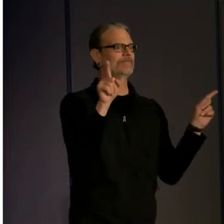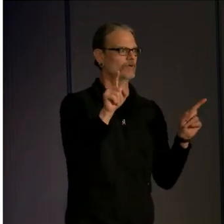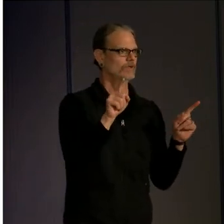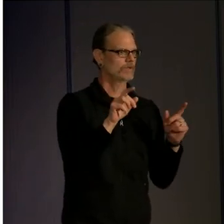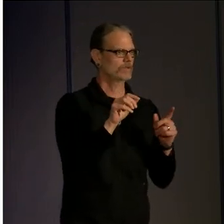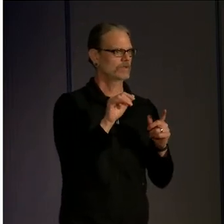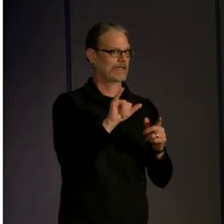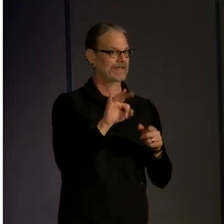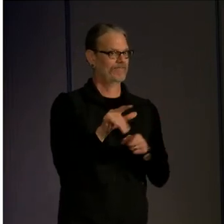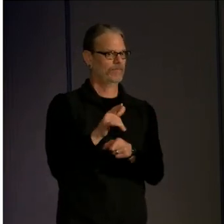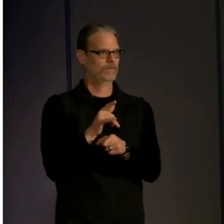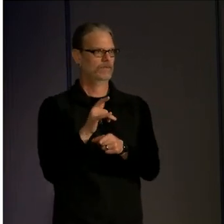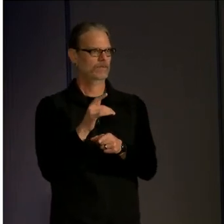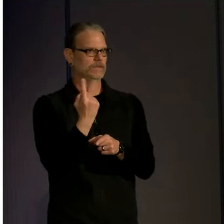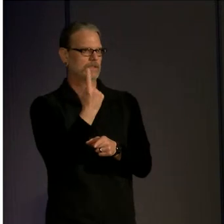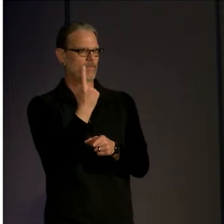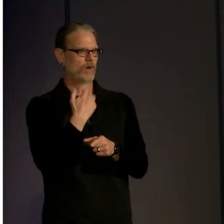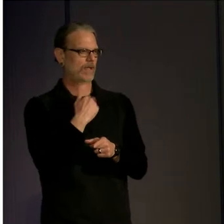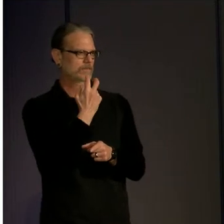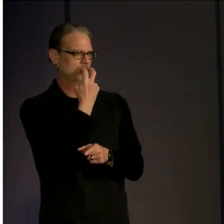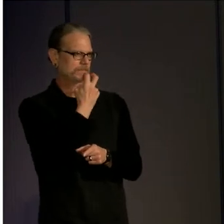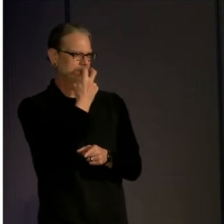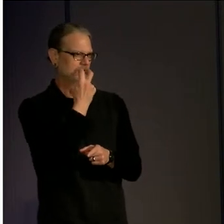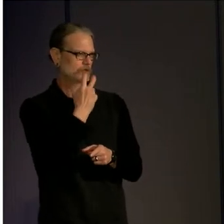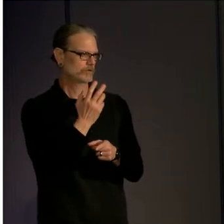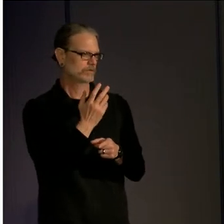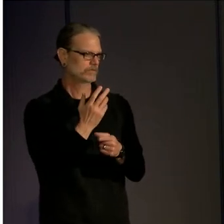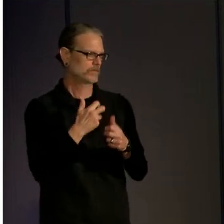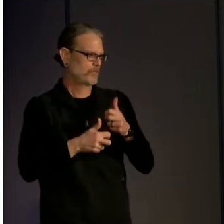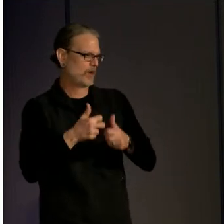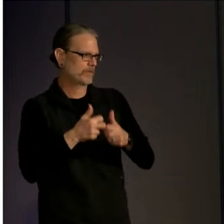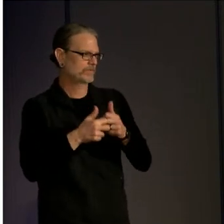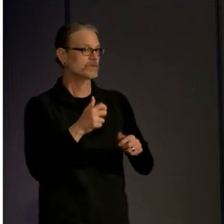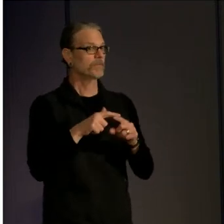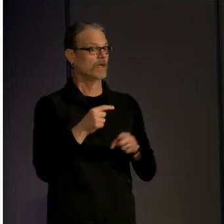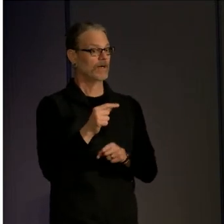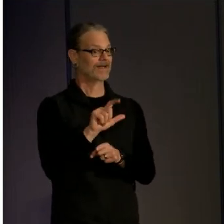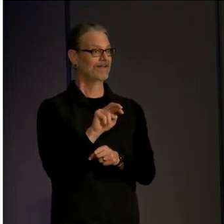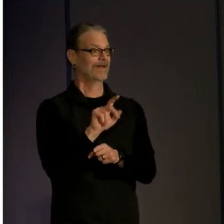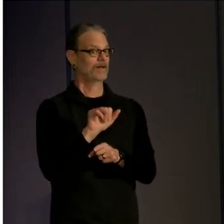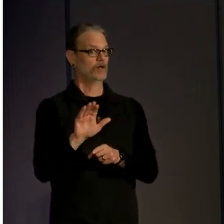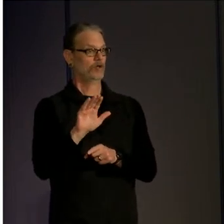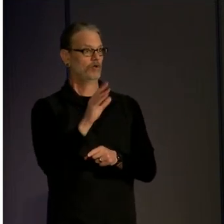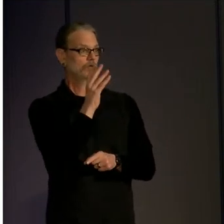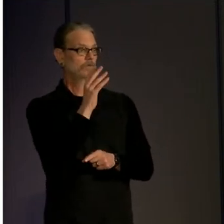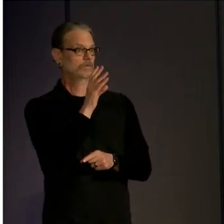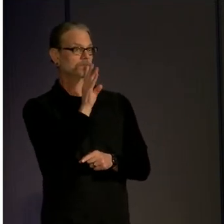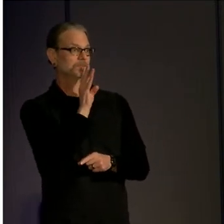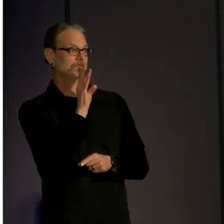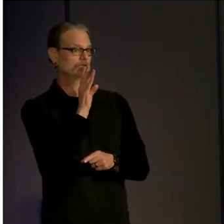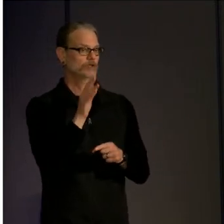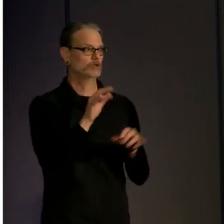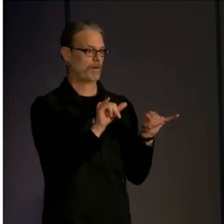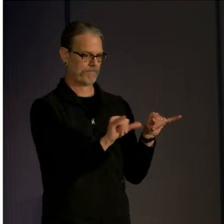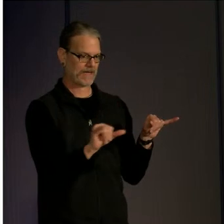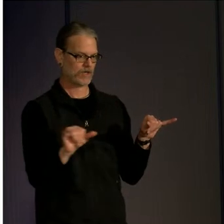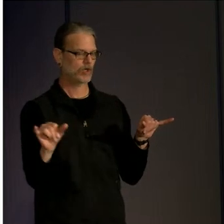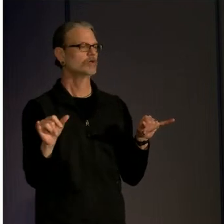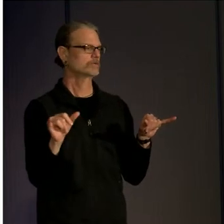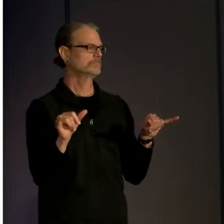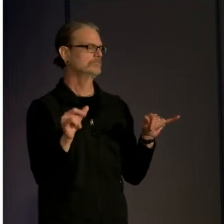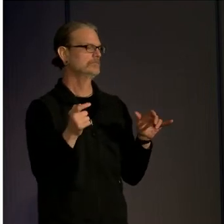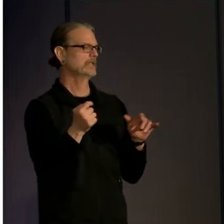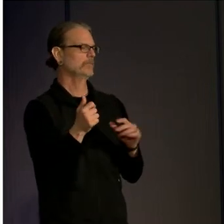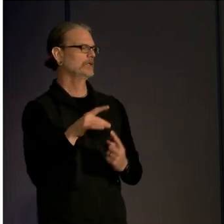speech, it was hard to understand Glenda's speech patterns. So she had just recently bought